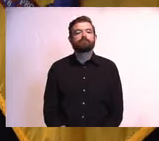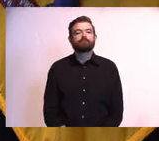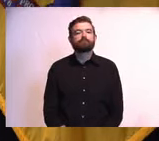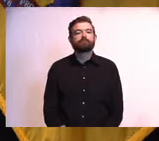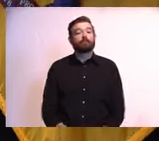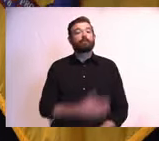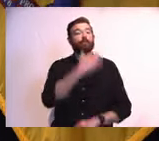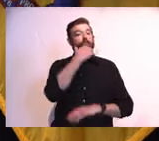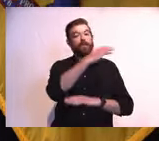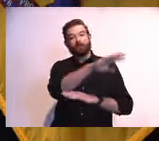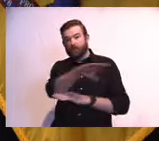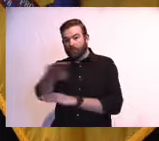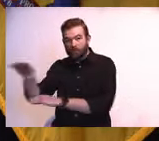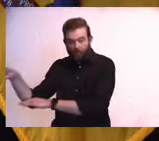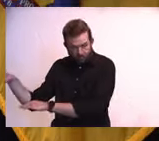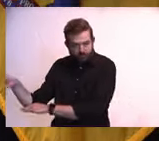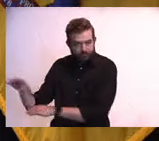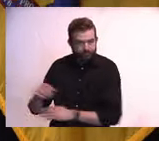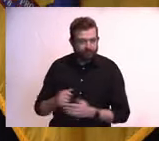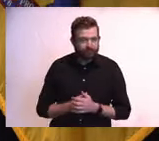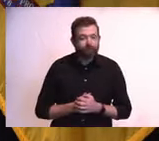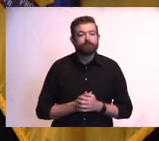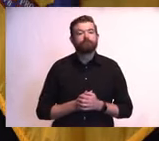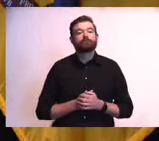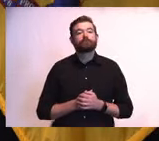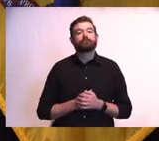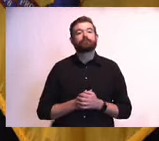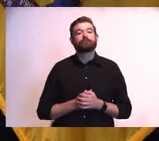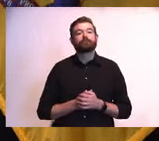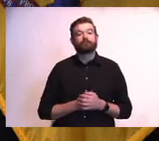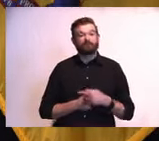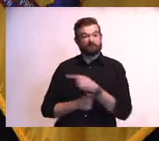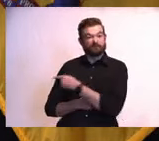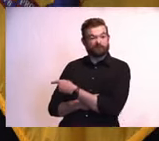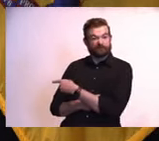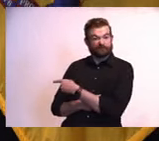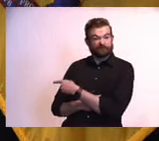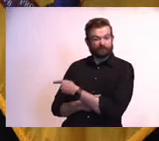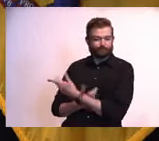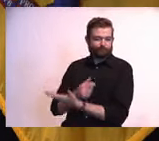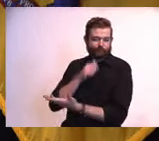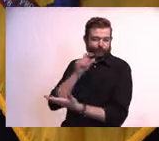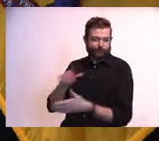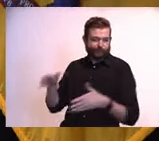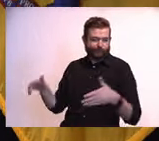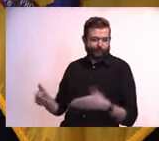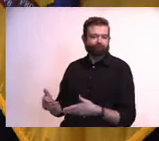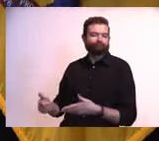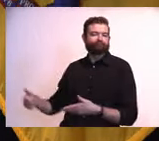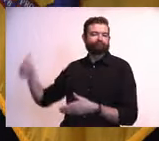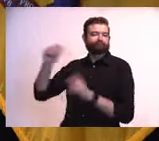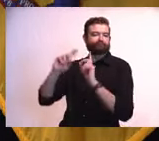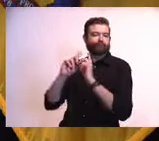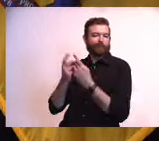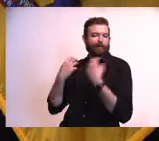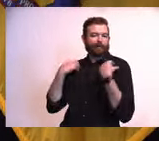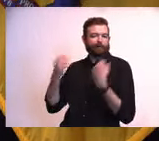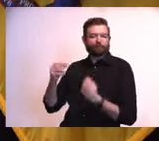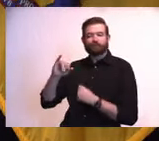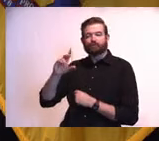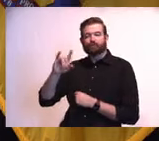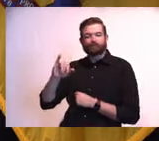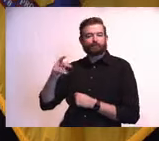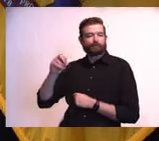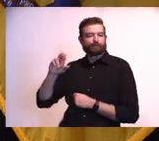Good afternoon, everyone. With me to my right is the woman who needs no introduction, the Commissioner of the Department of Health, Judy Persicelli. To